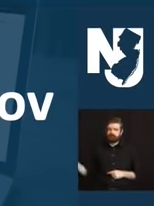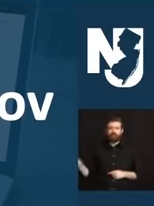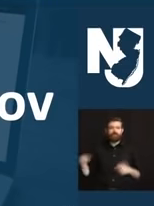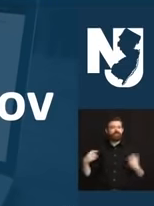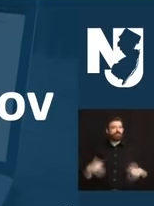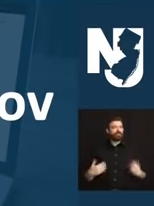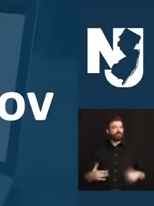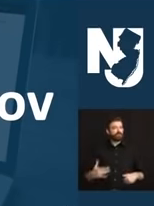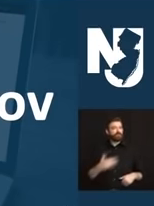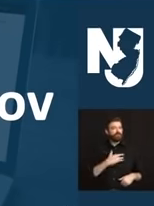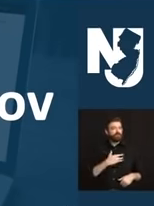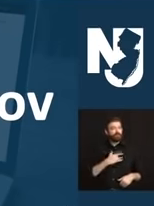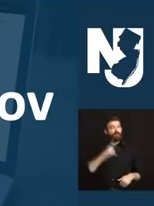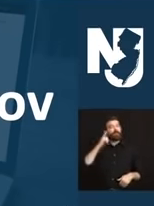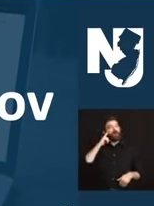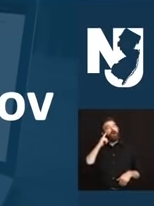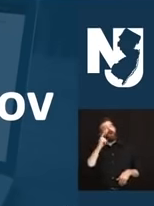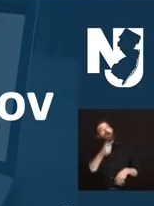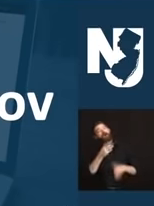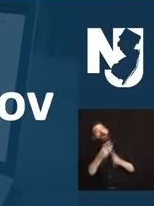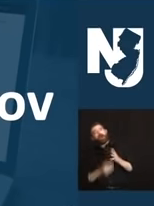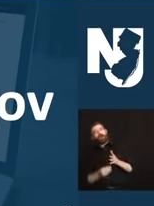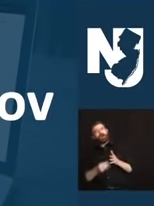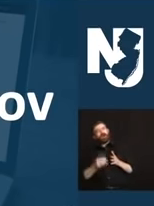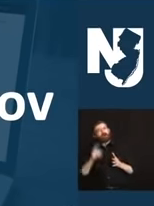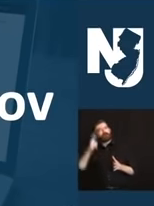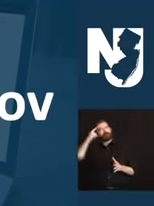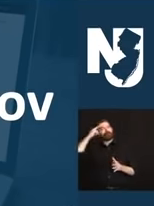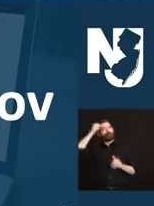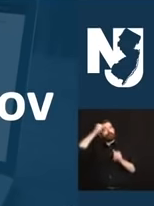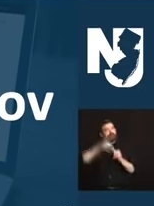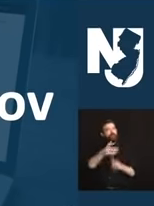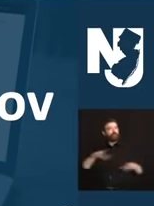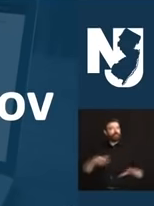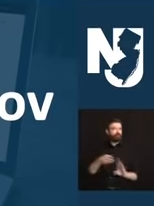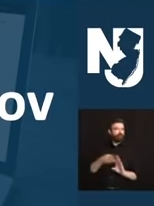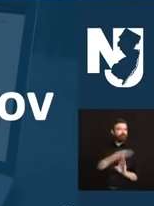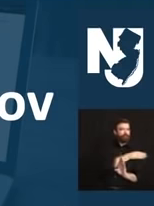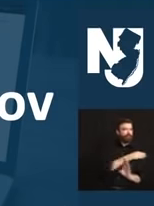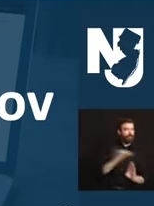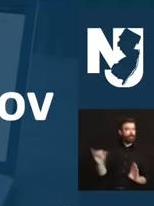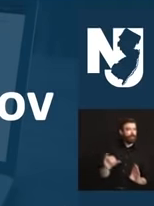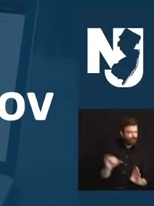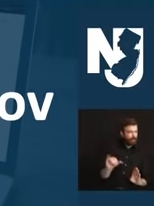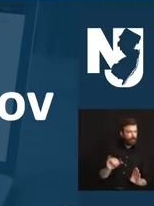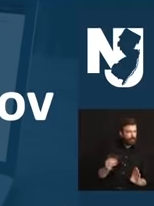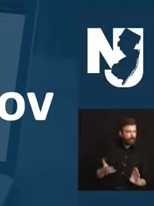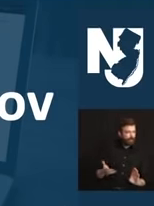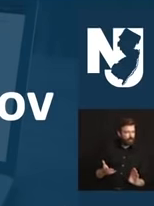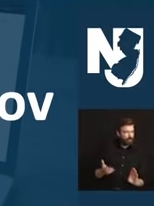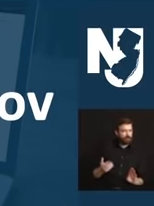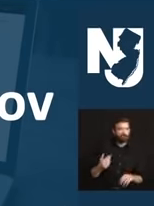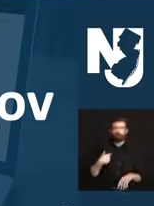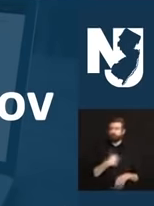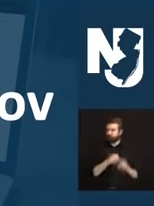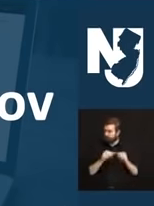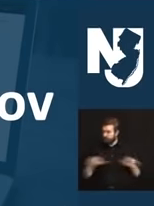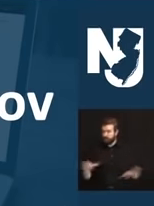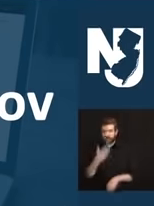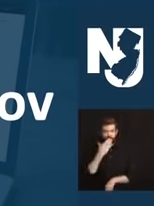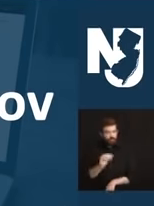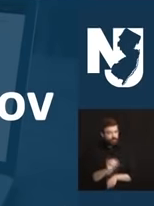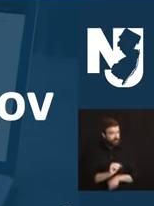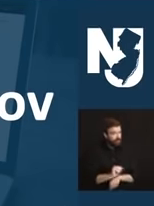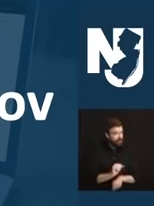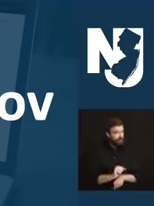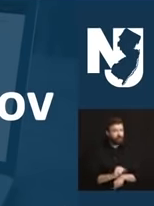that's the thing we all must keep in mind as the rest of us soldier on. We must do the things we need to do to make our state a better